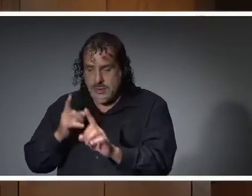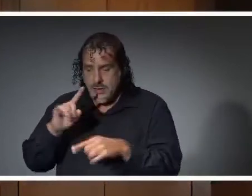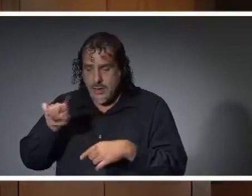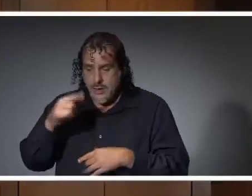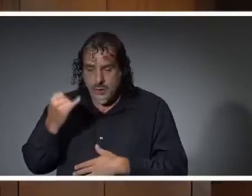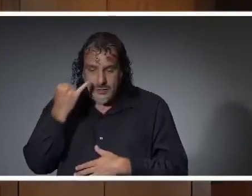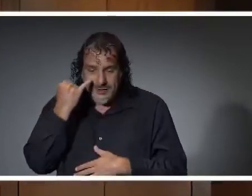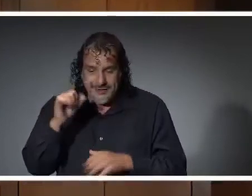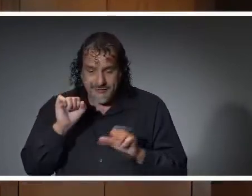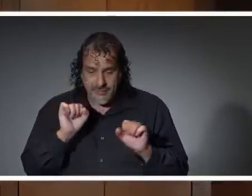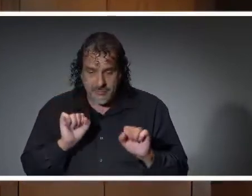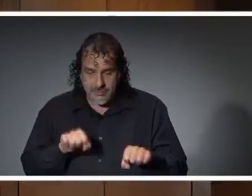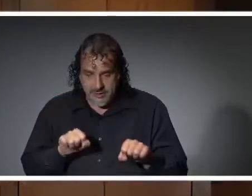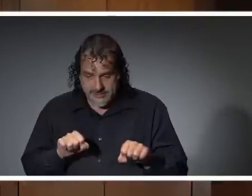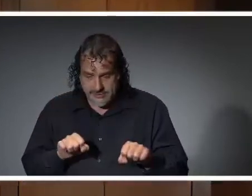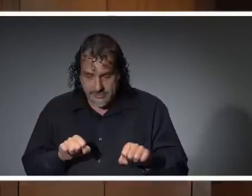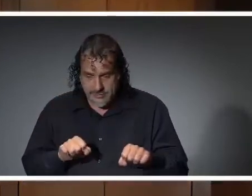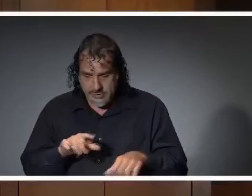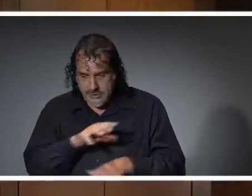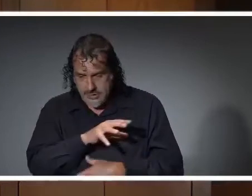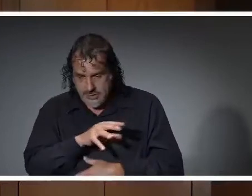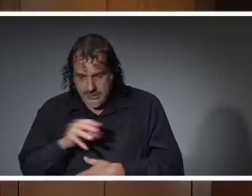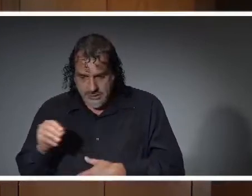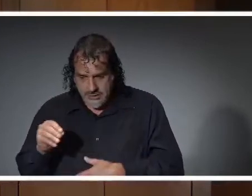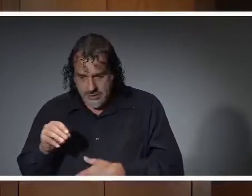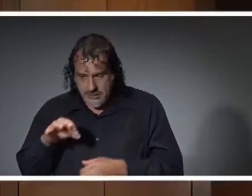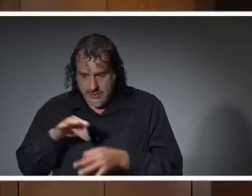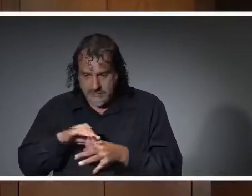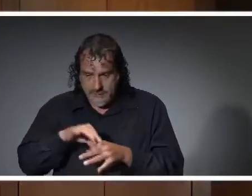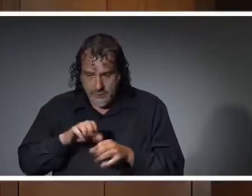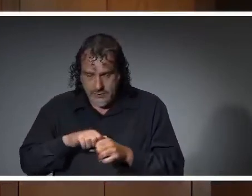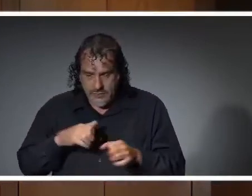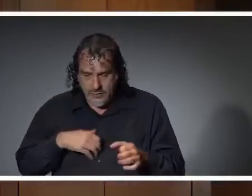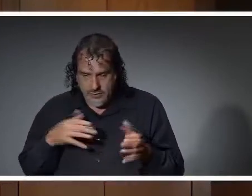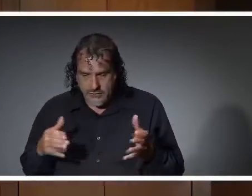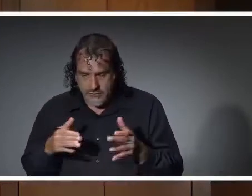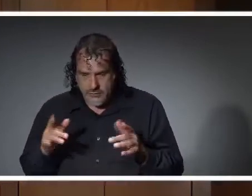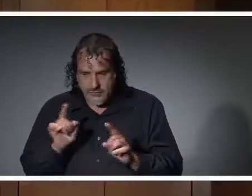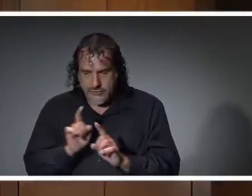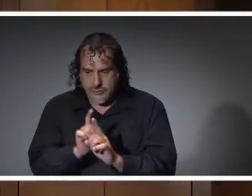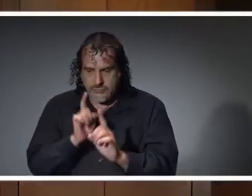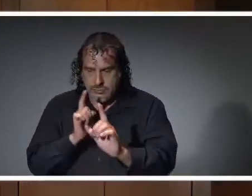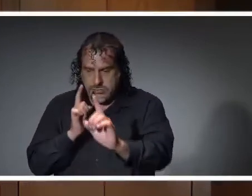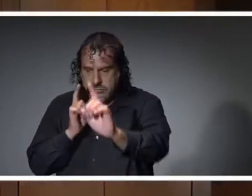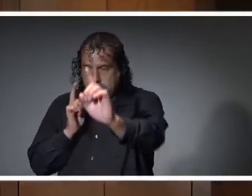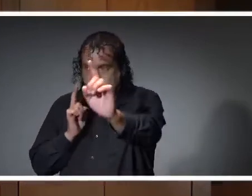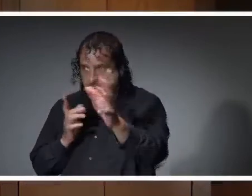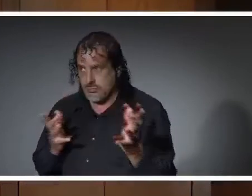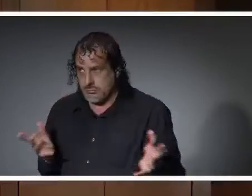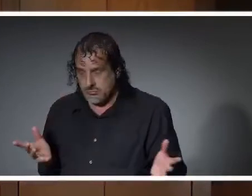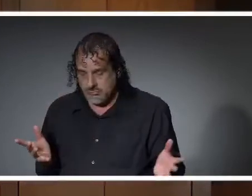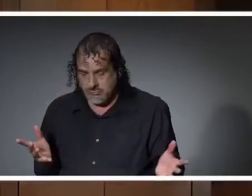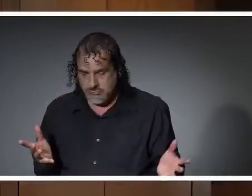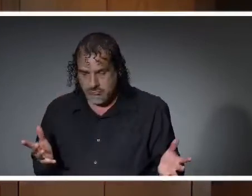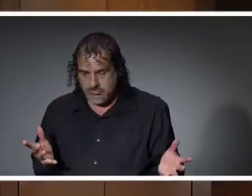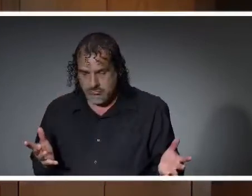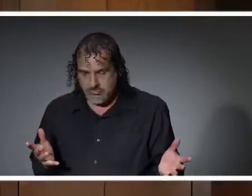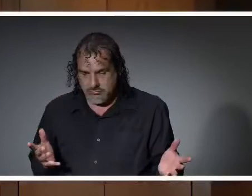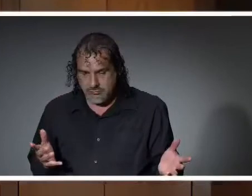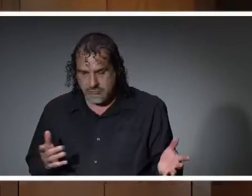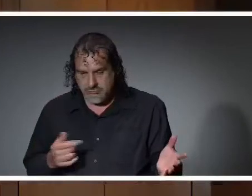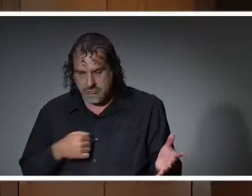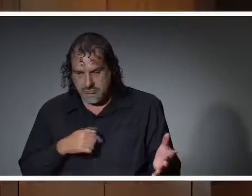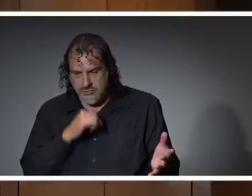possible, and voters are only encouraged to social distance. So there's not really